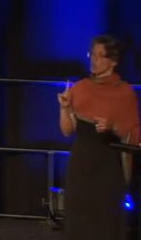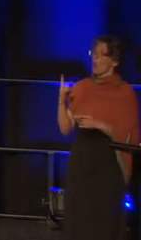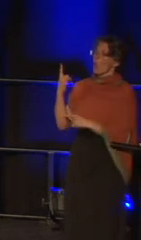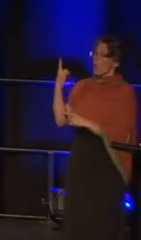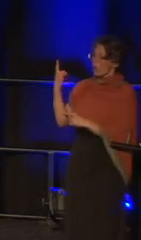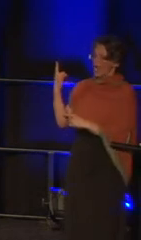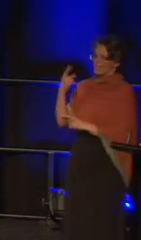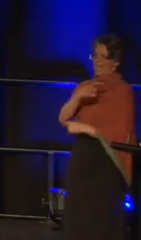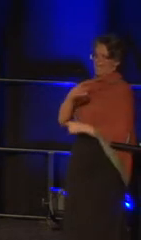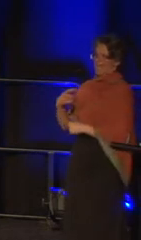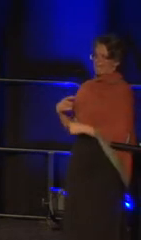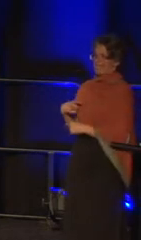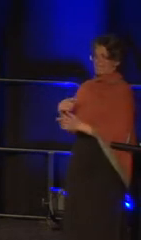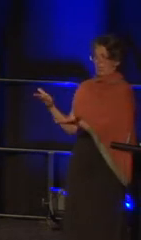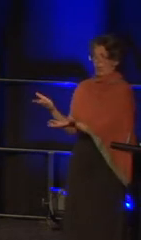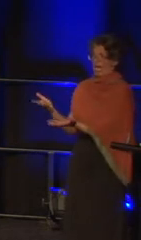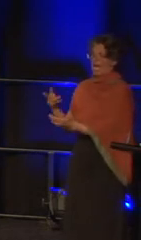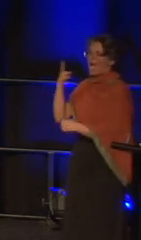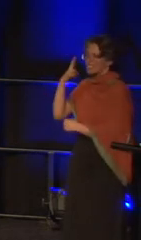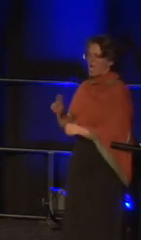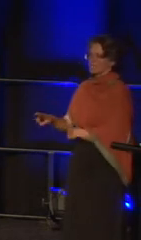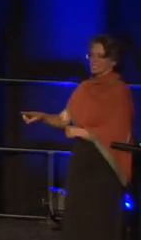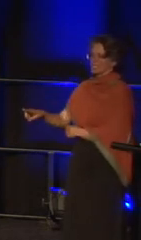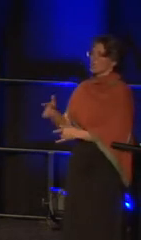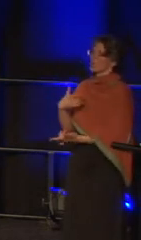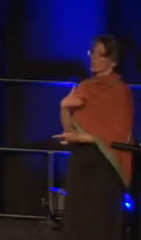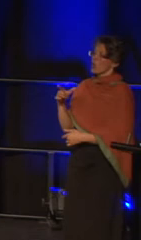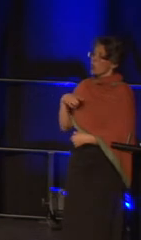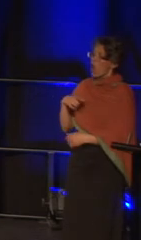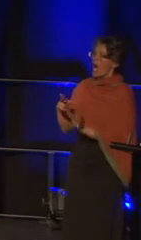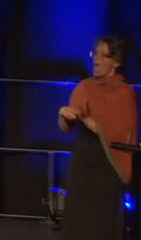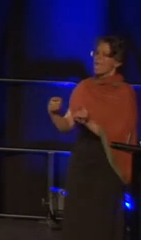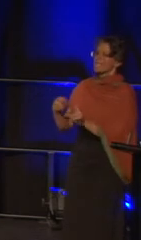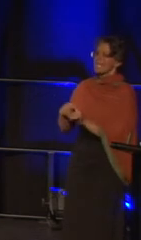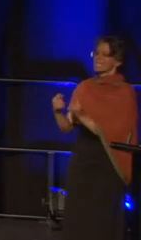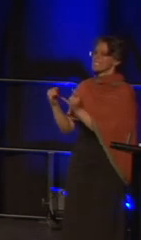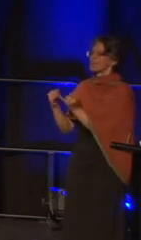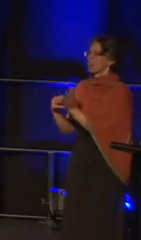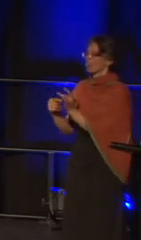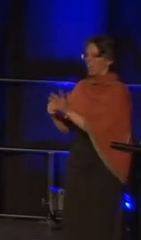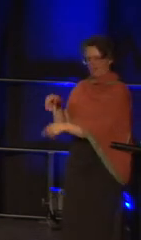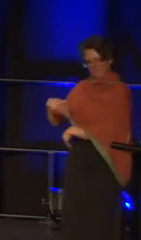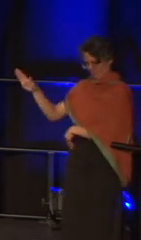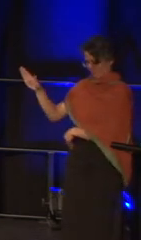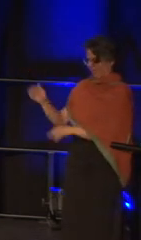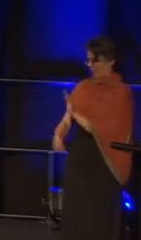in New Zealand at the moment in Nelson because we believe Nick Smith has to go. We also... Thank